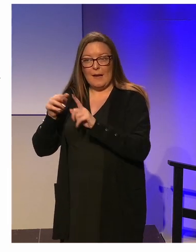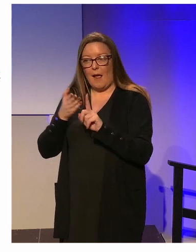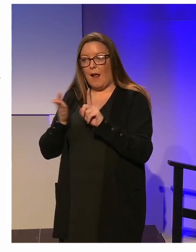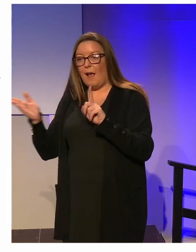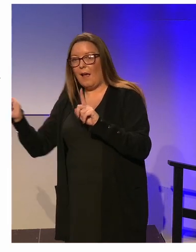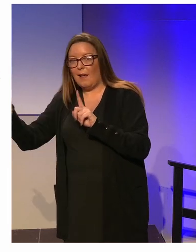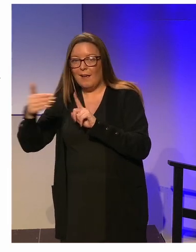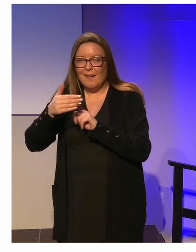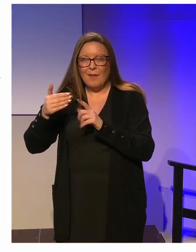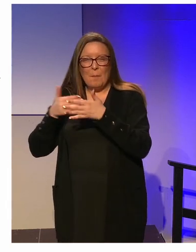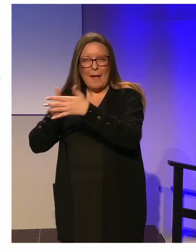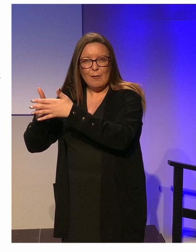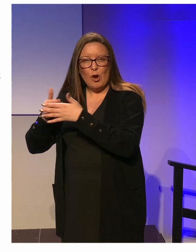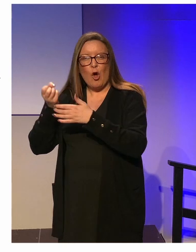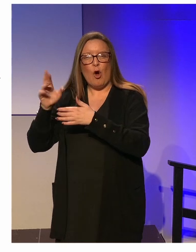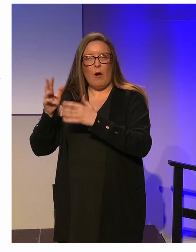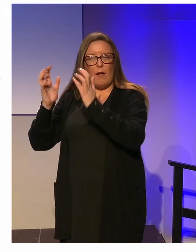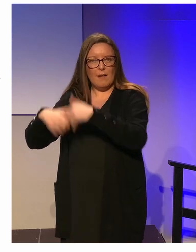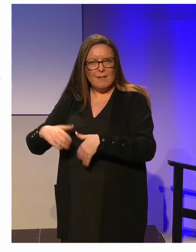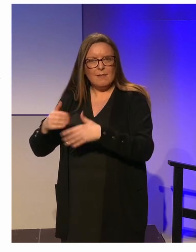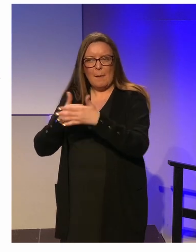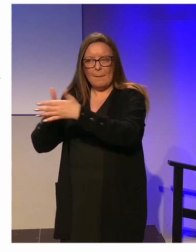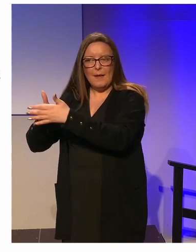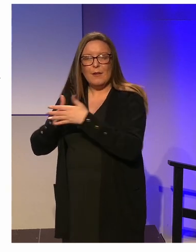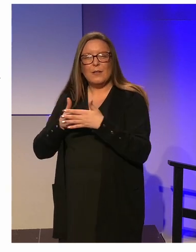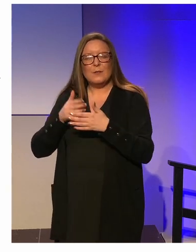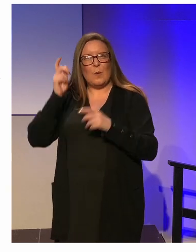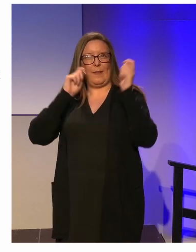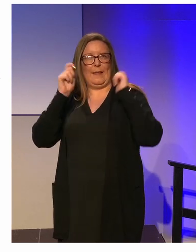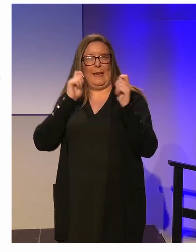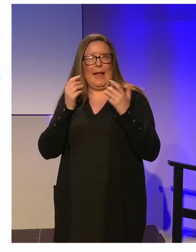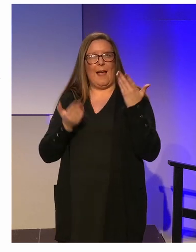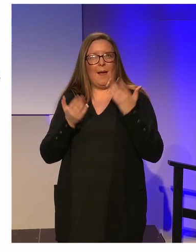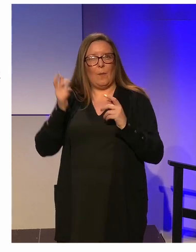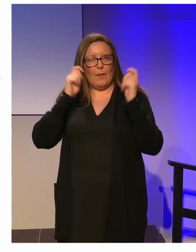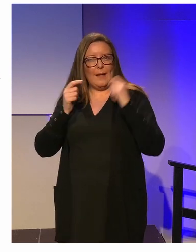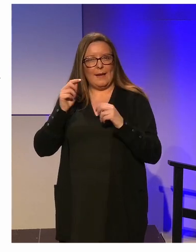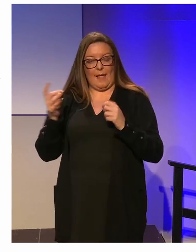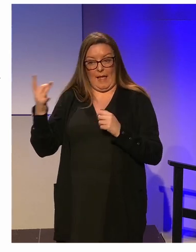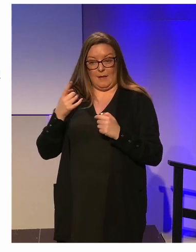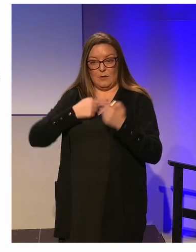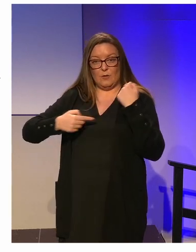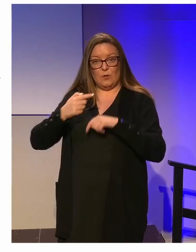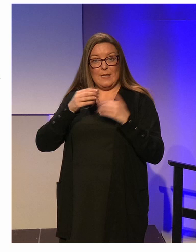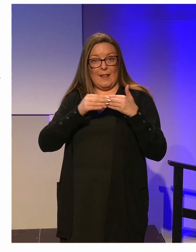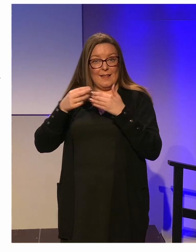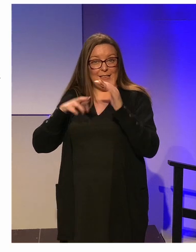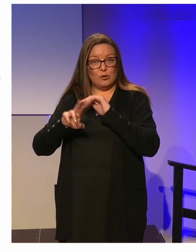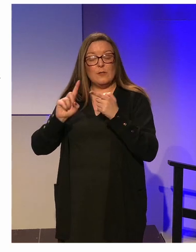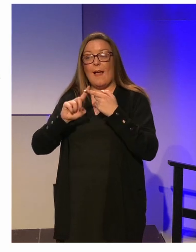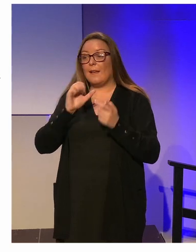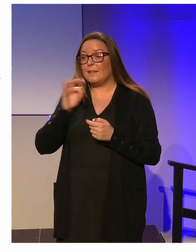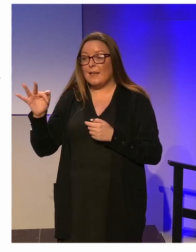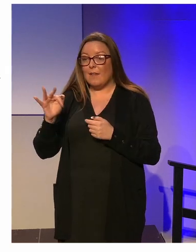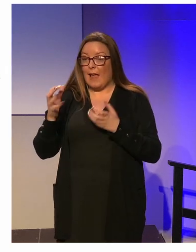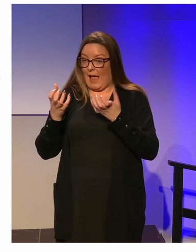down? And it's that thinking, that way of thinking that asks us as leaders and our staff to think, is there